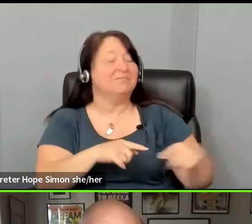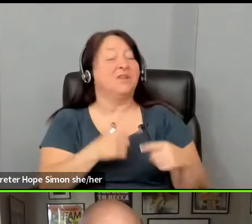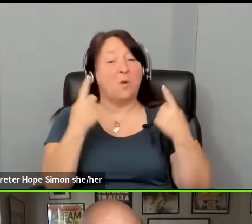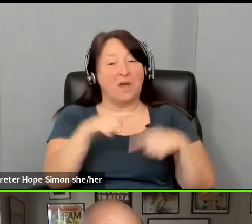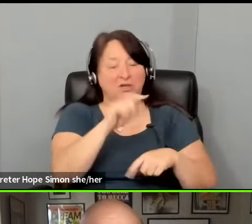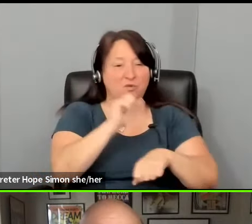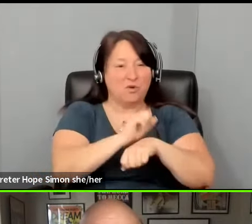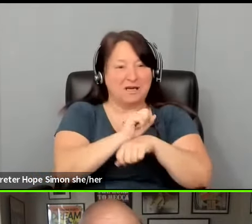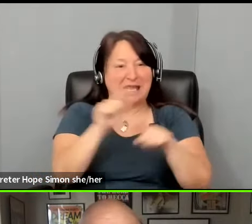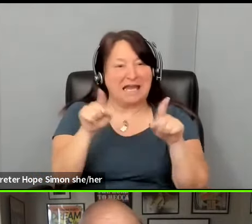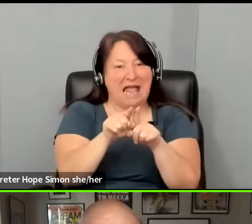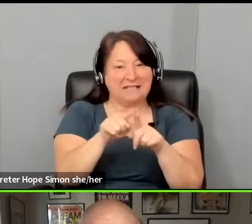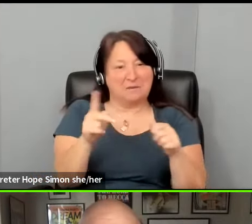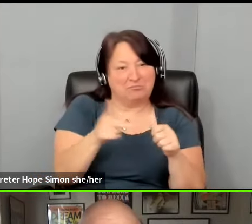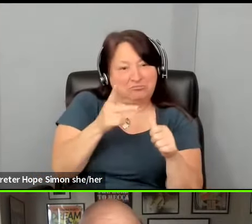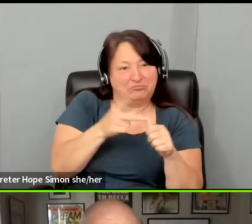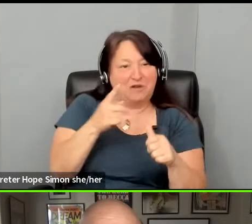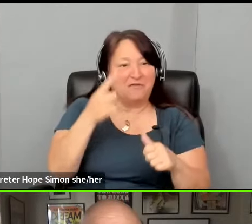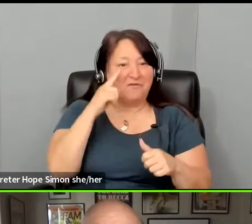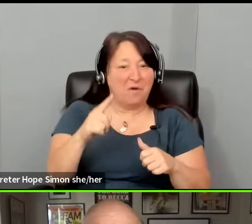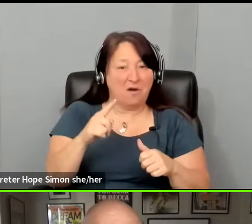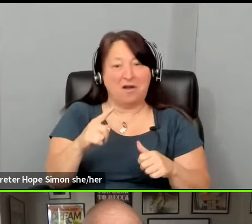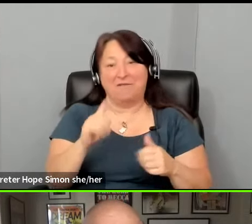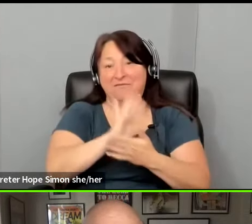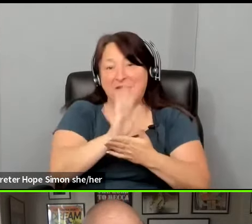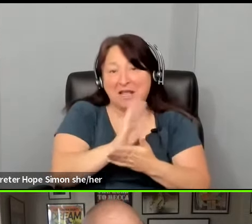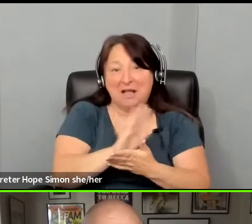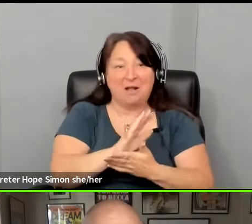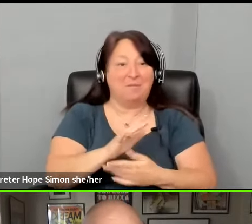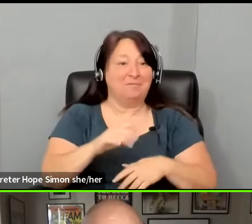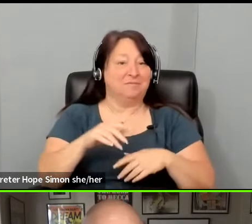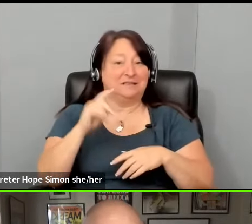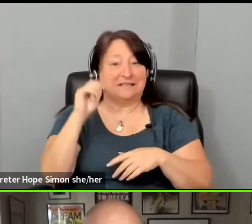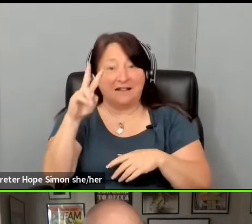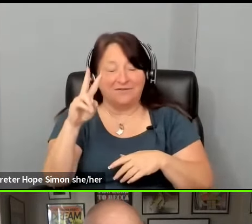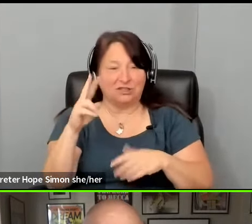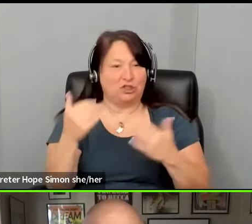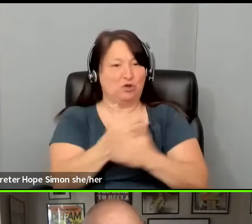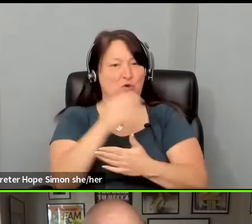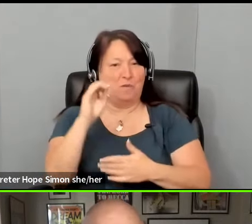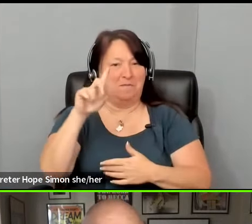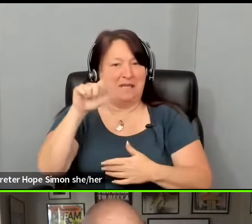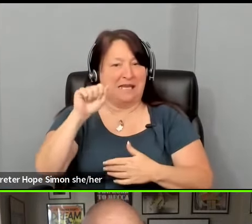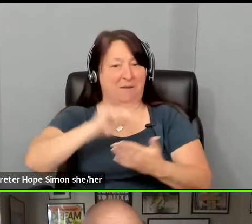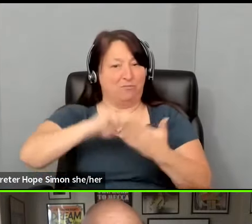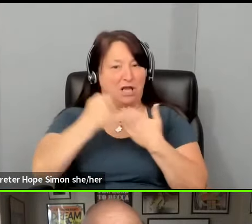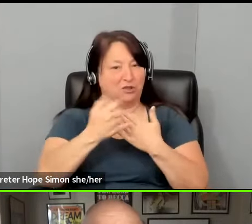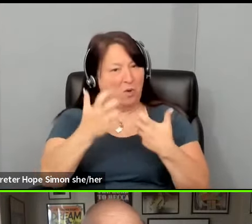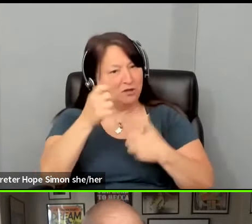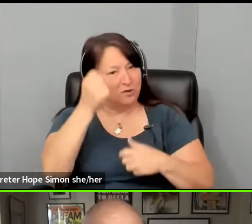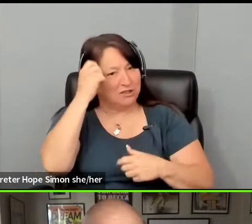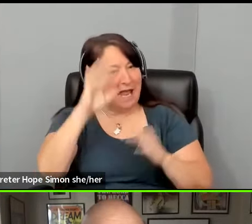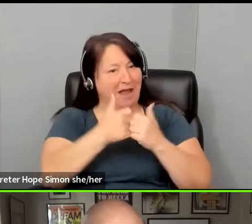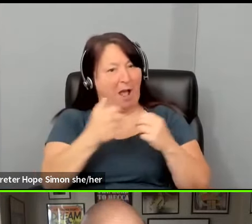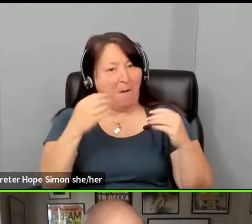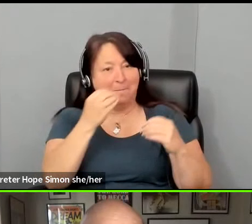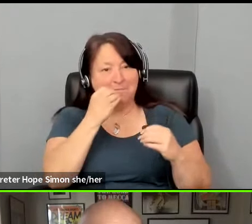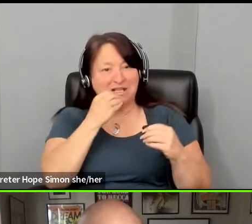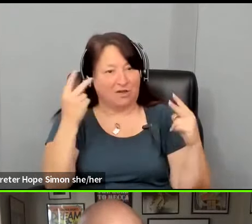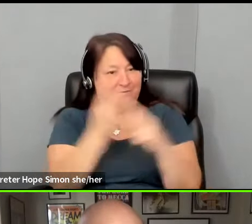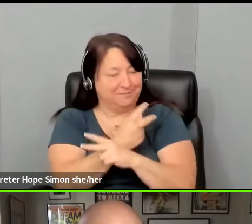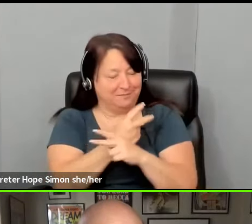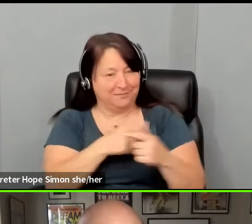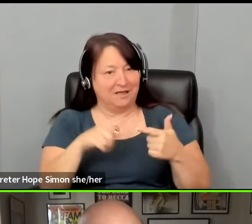on a film or a television or new media project, we want to help you understand how meals are calculated, what